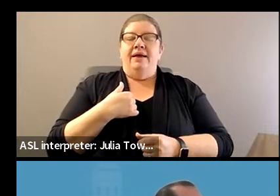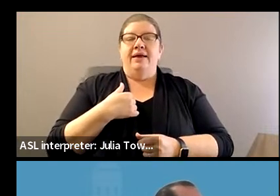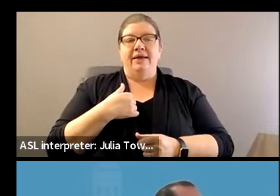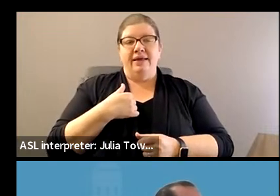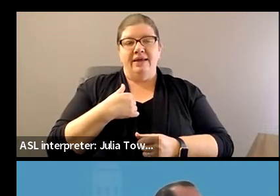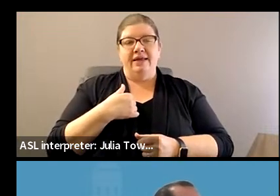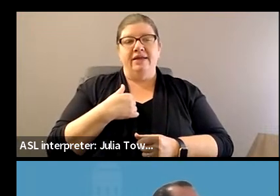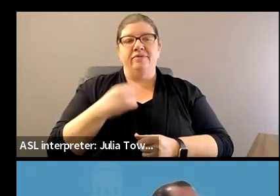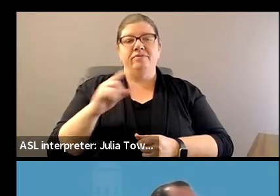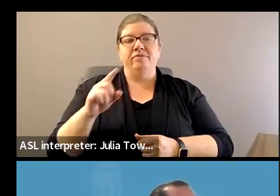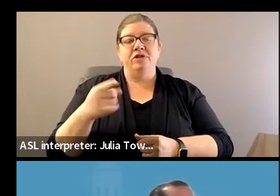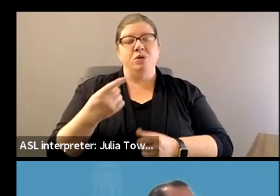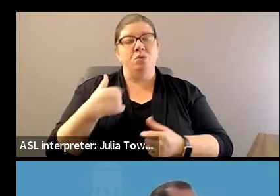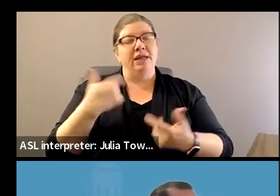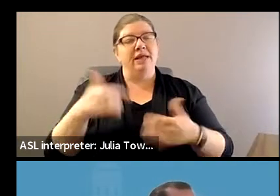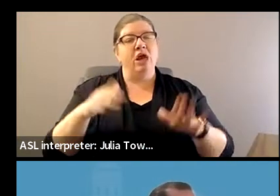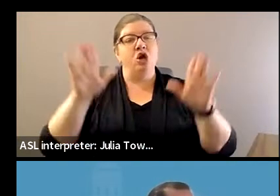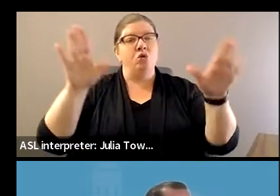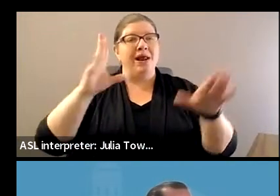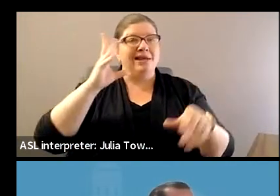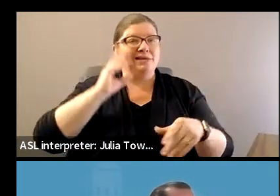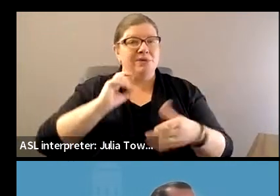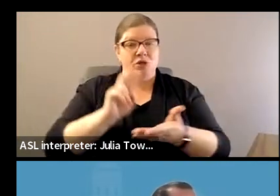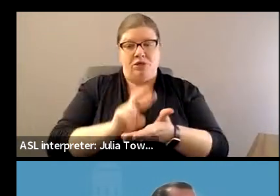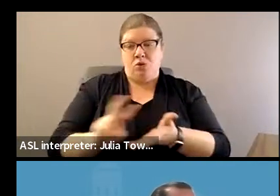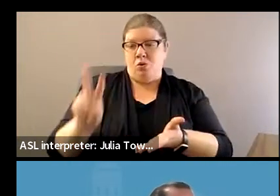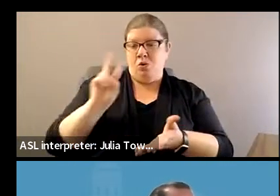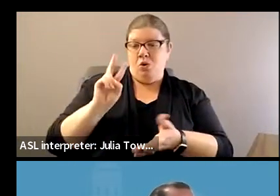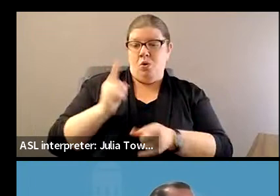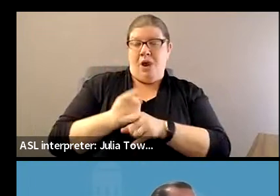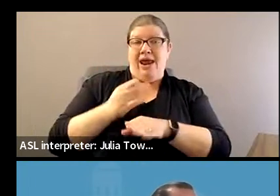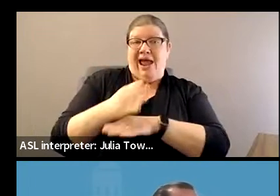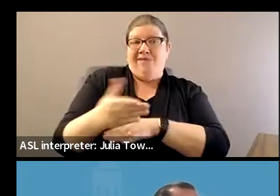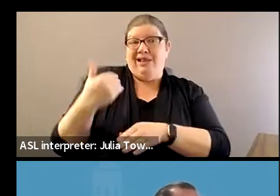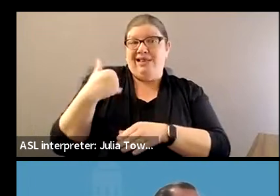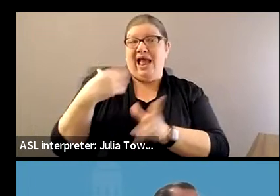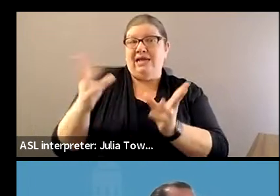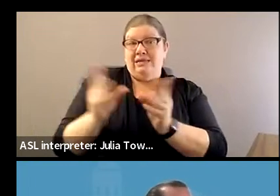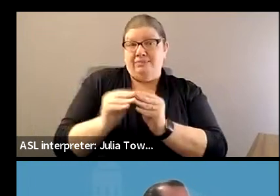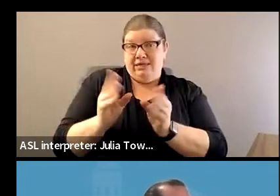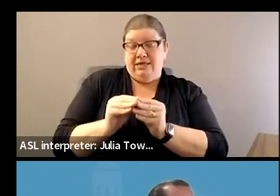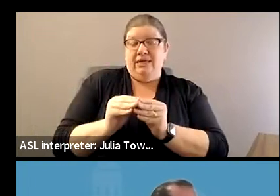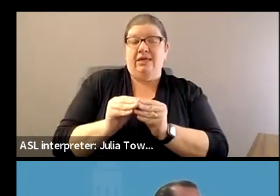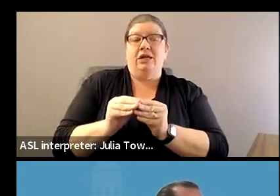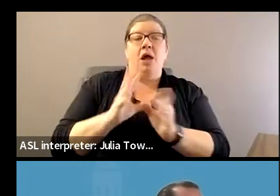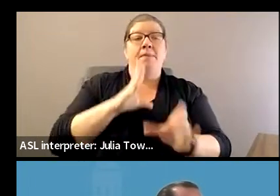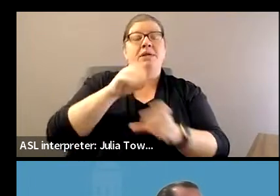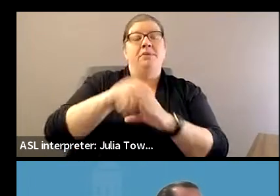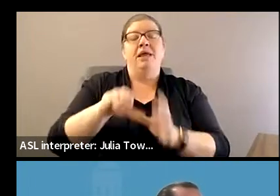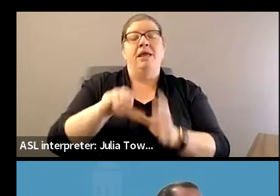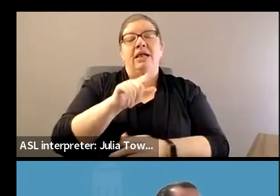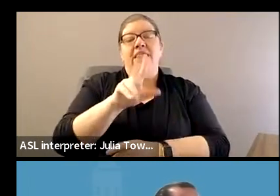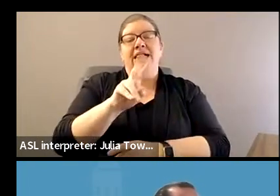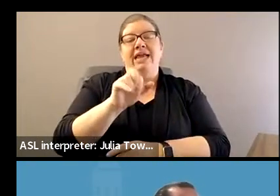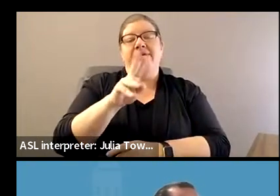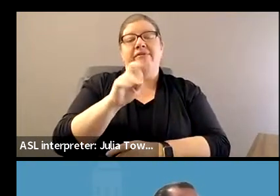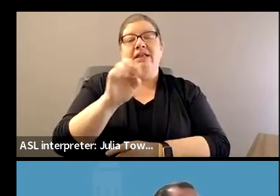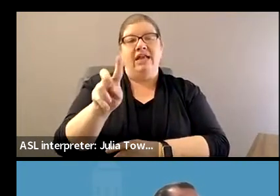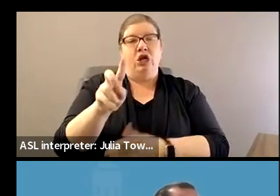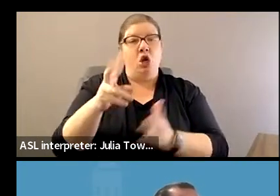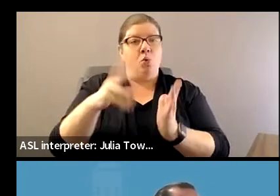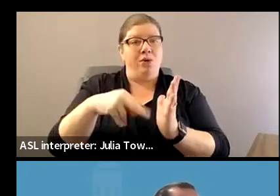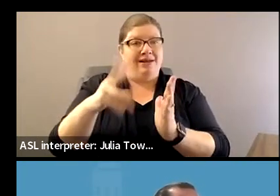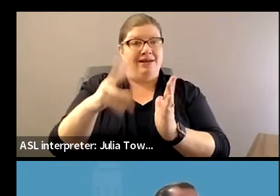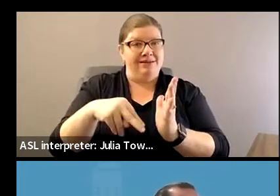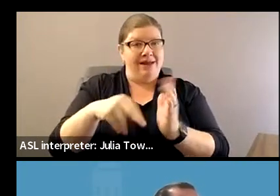had a great experience a couple of weeks ago, right after our last board meeting, of participating in Cleveland Reads. Had an